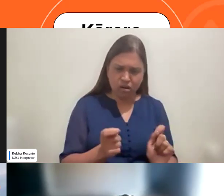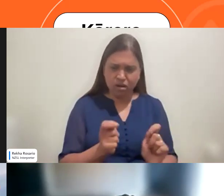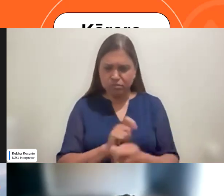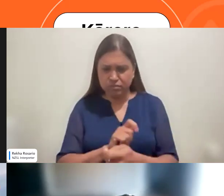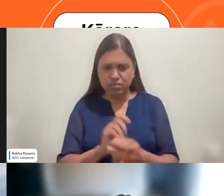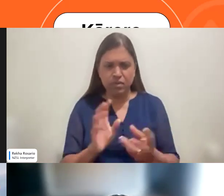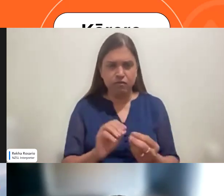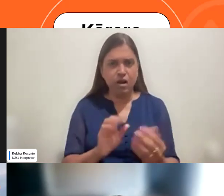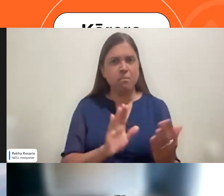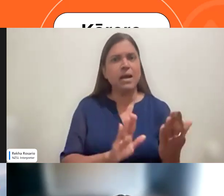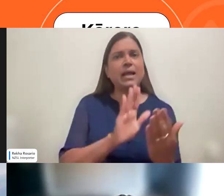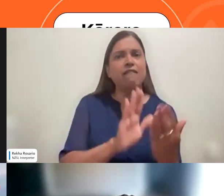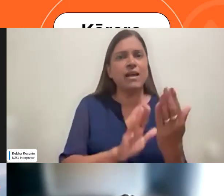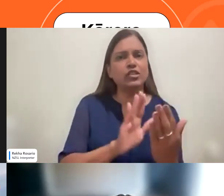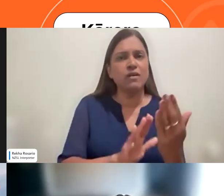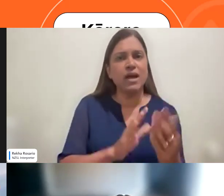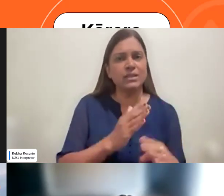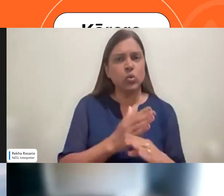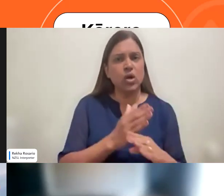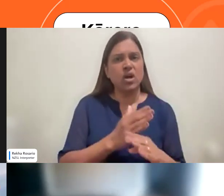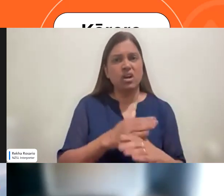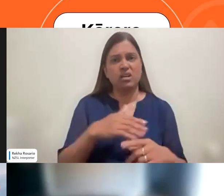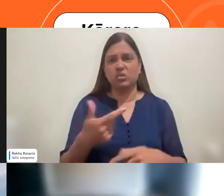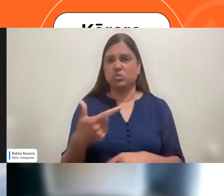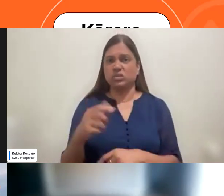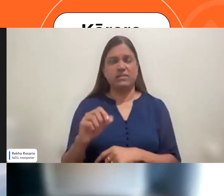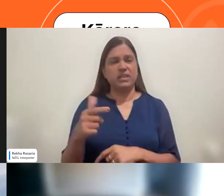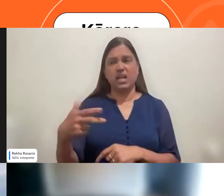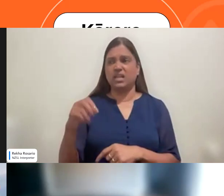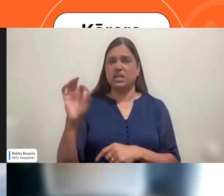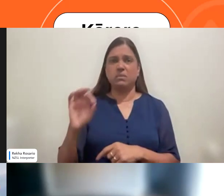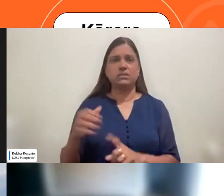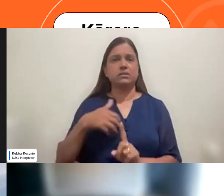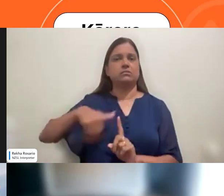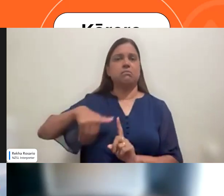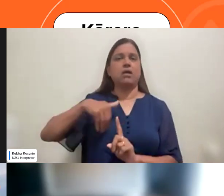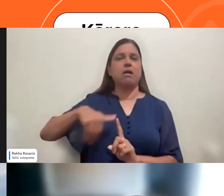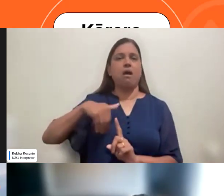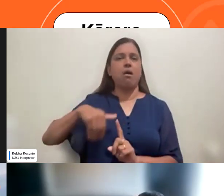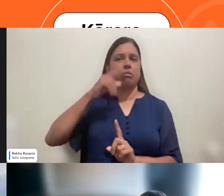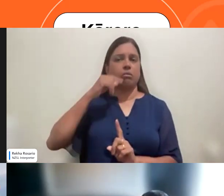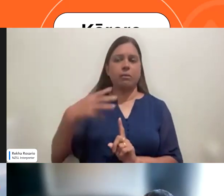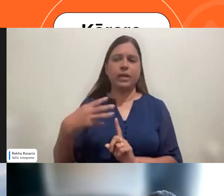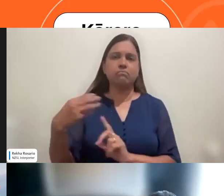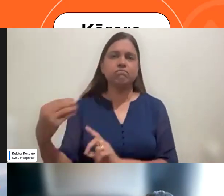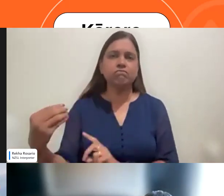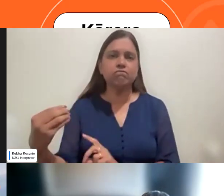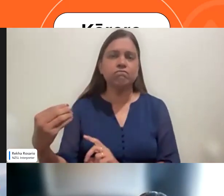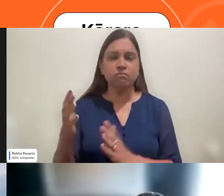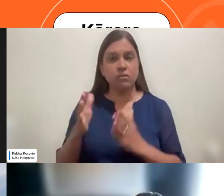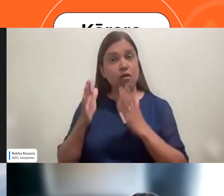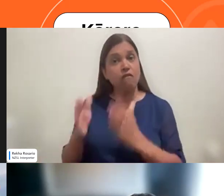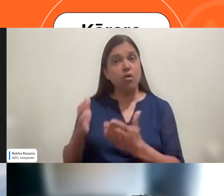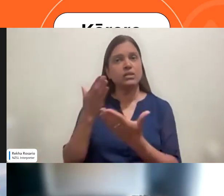community-facing work plus the 70 or 80% administrative work behind the scenes to being largely focused on